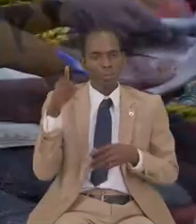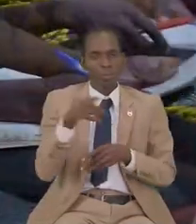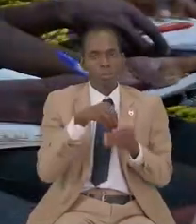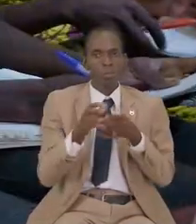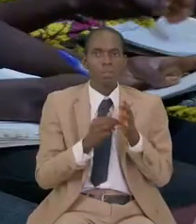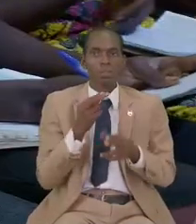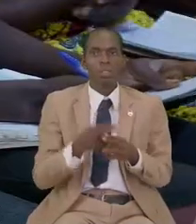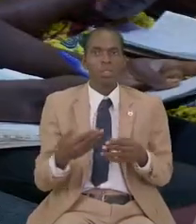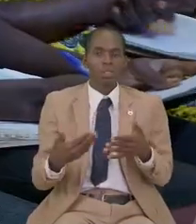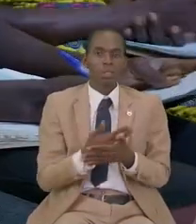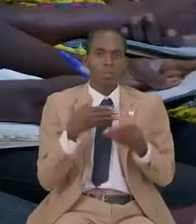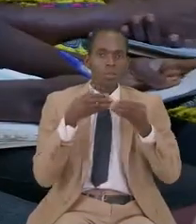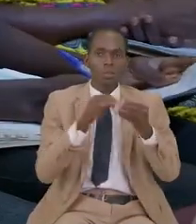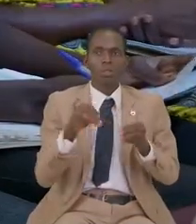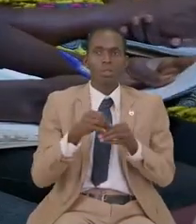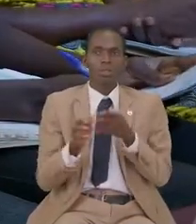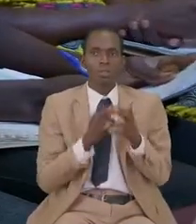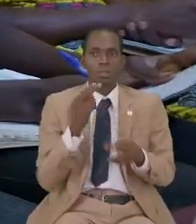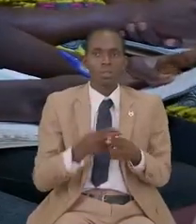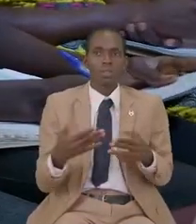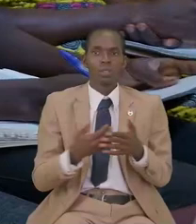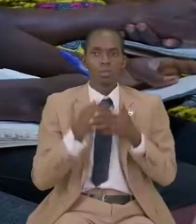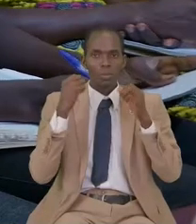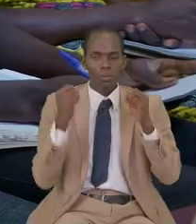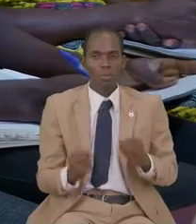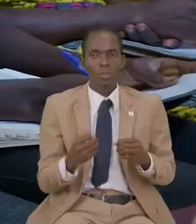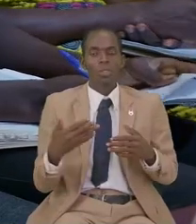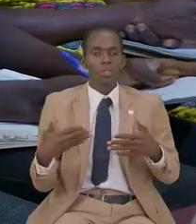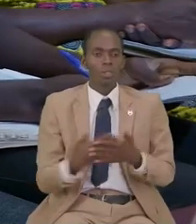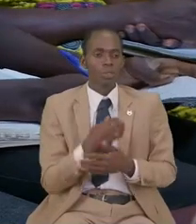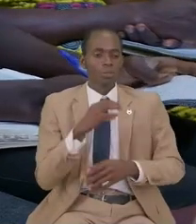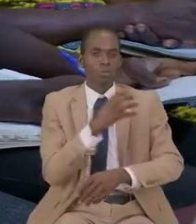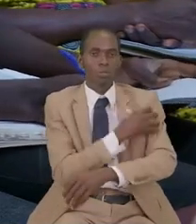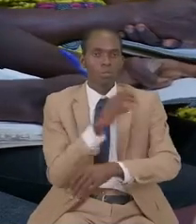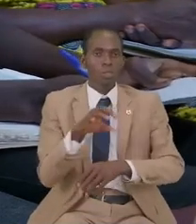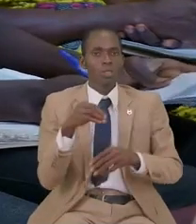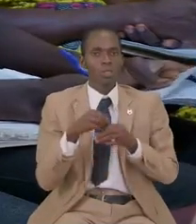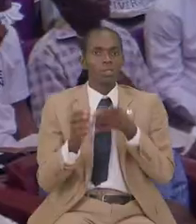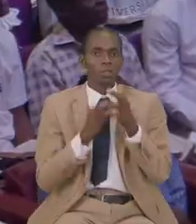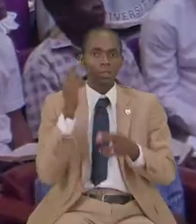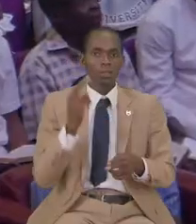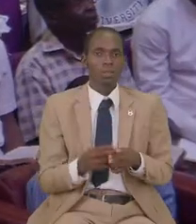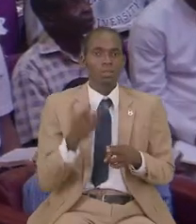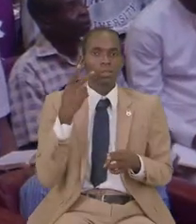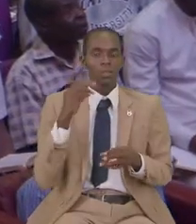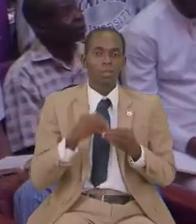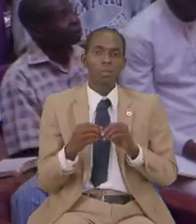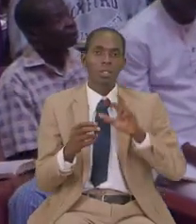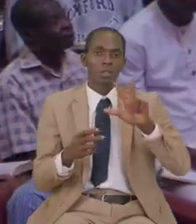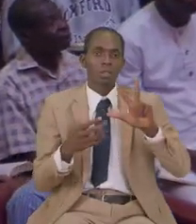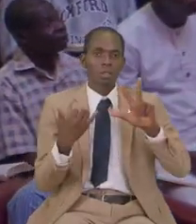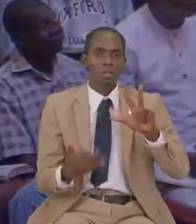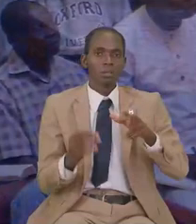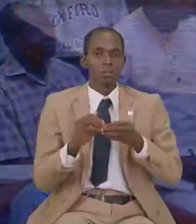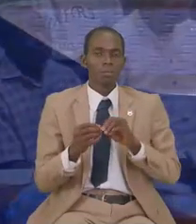a new direction, a new strength, a new power in Jesus' name. Look at number three there.